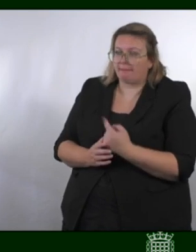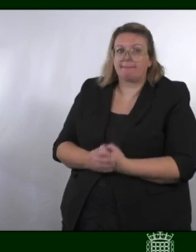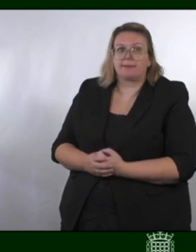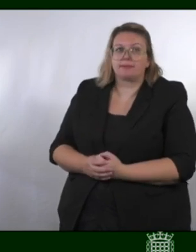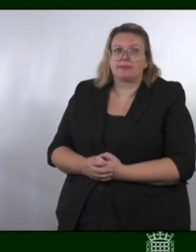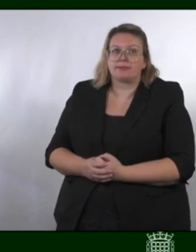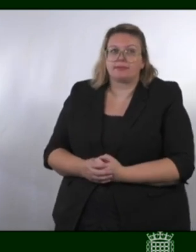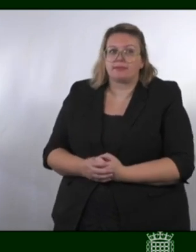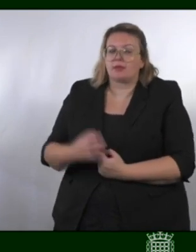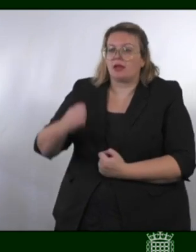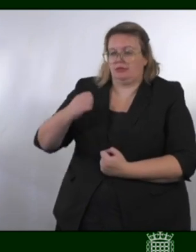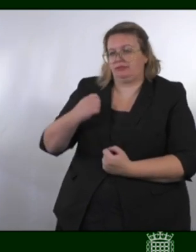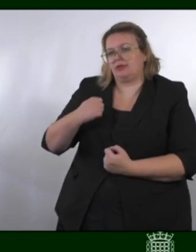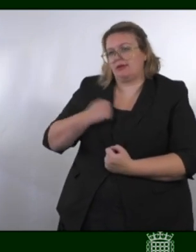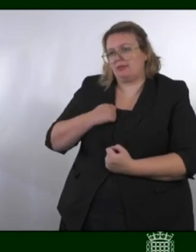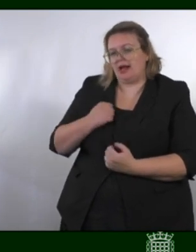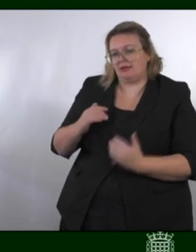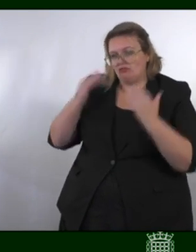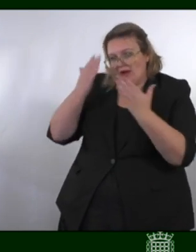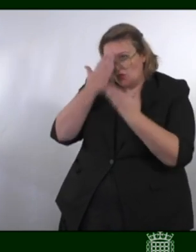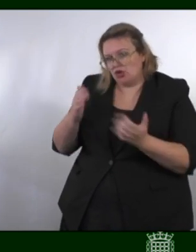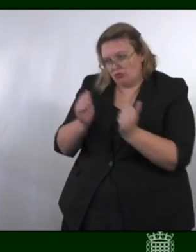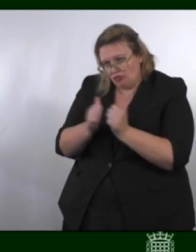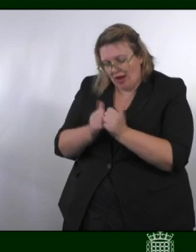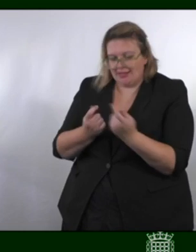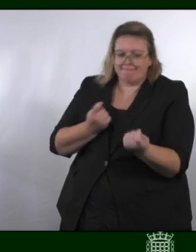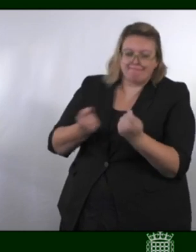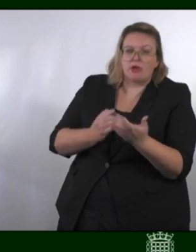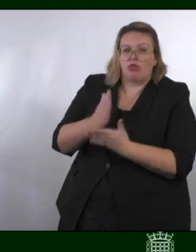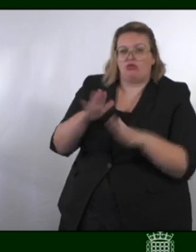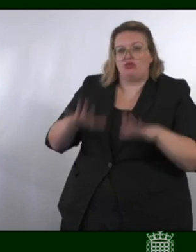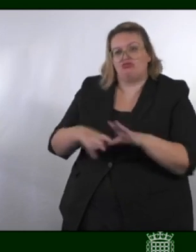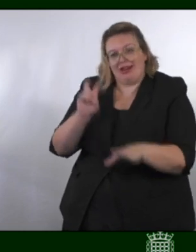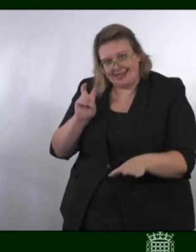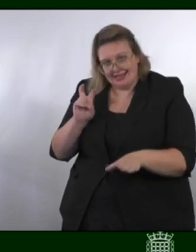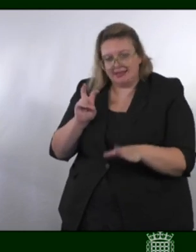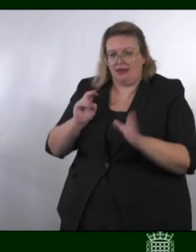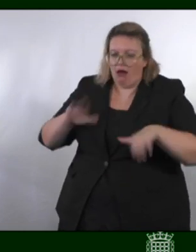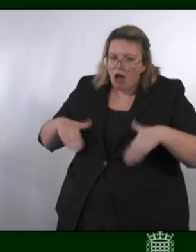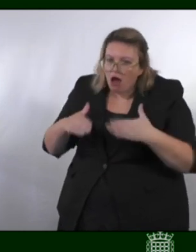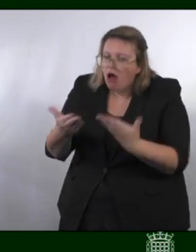my right honourable friend leads the country through Brexit and delivers global Britain, will he